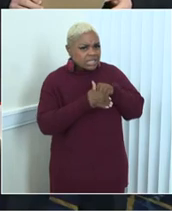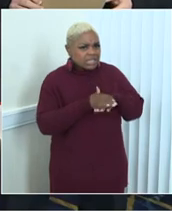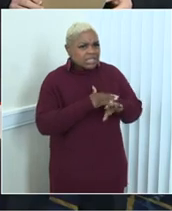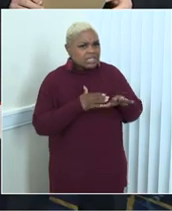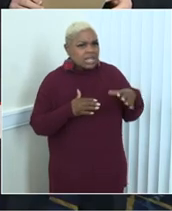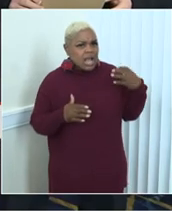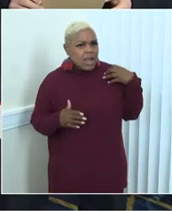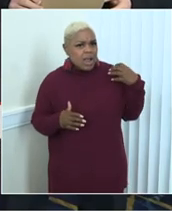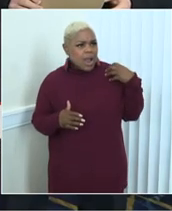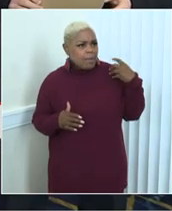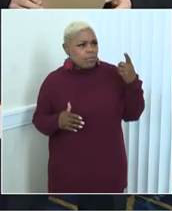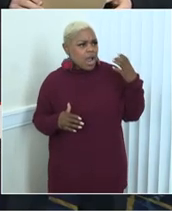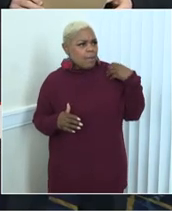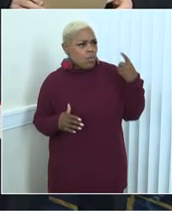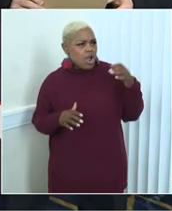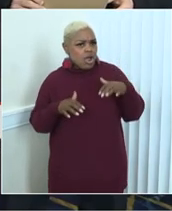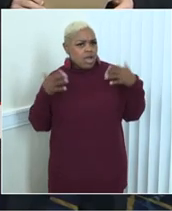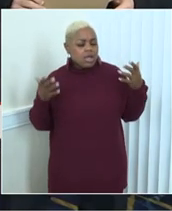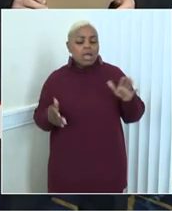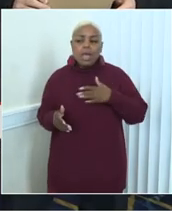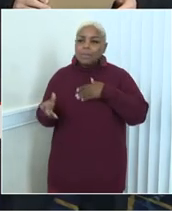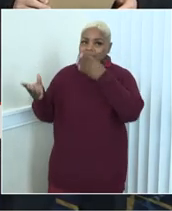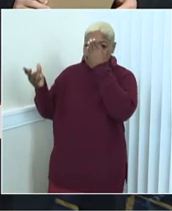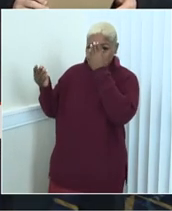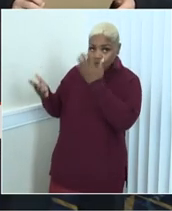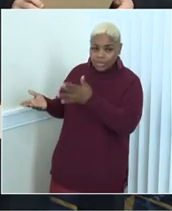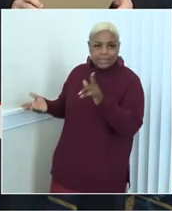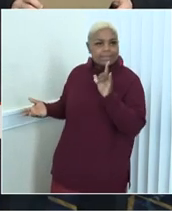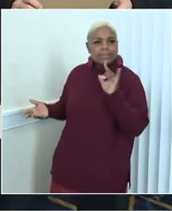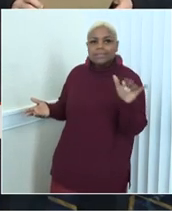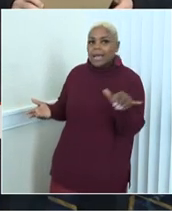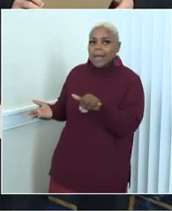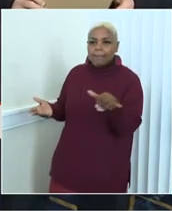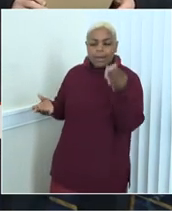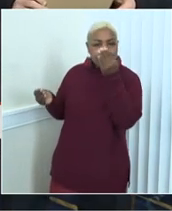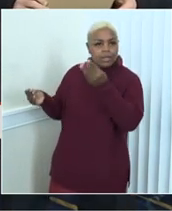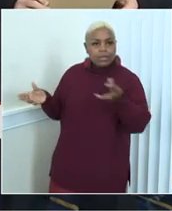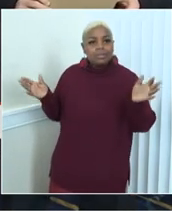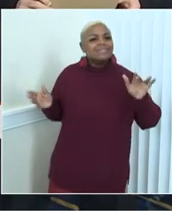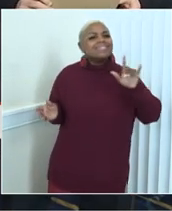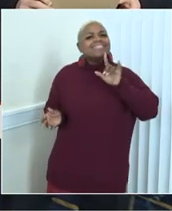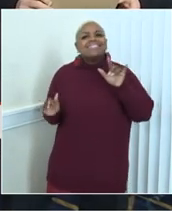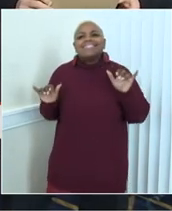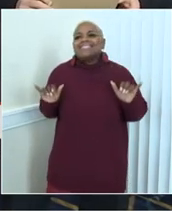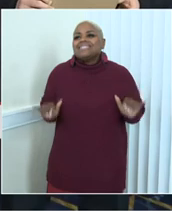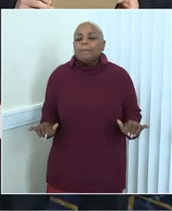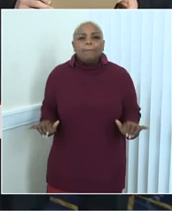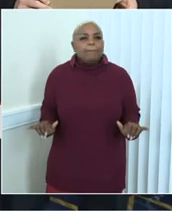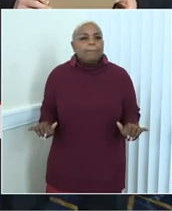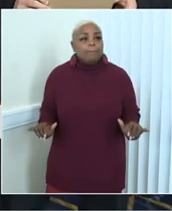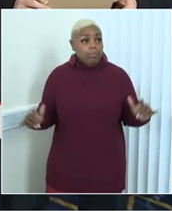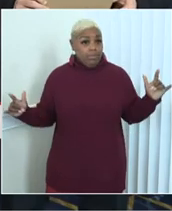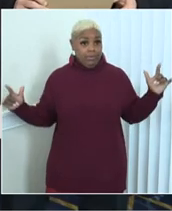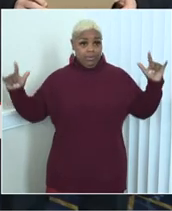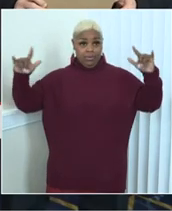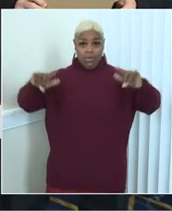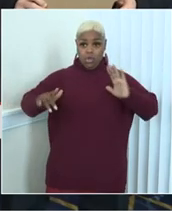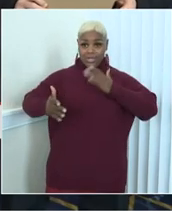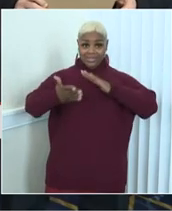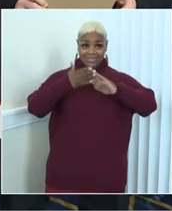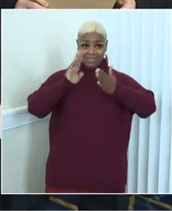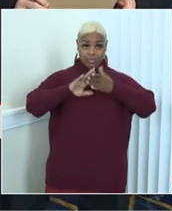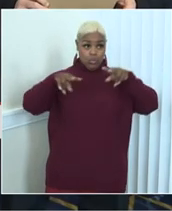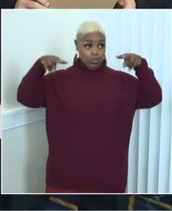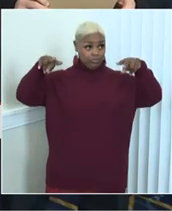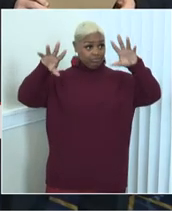the opportunity for participants, visitors who have come to our city to observe the